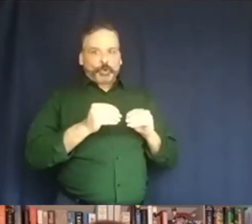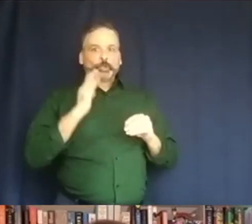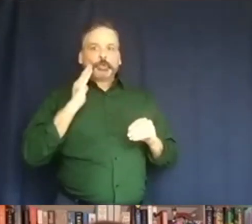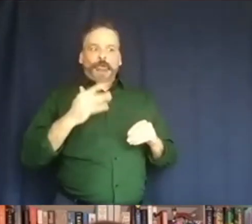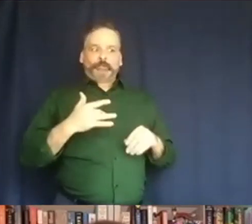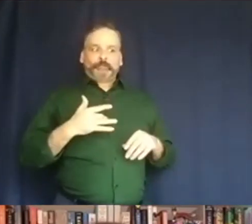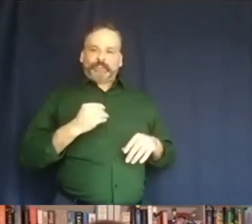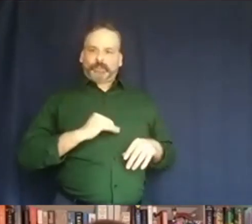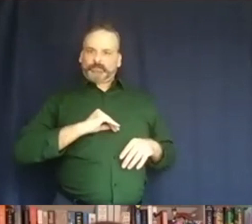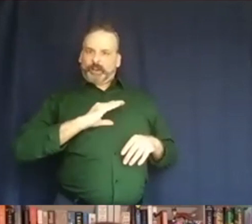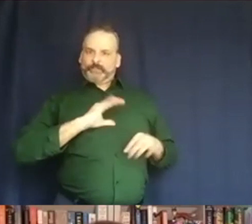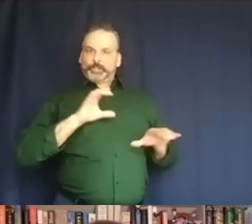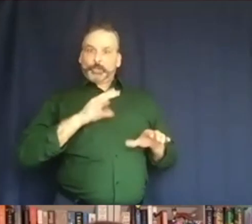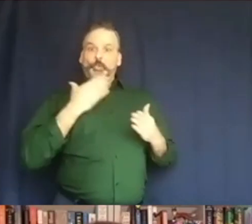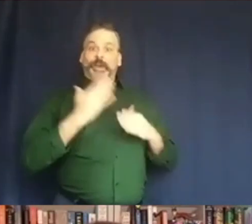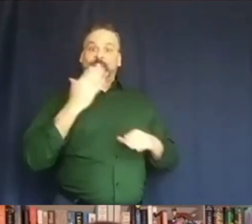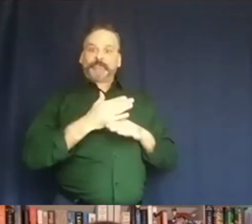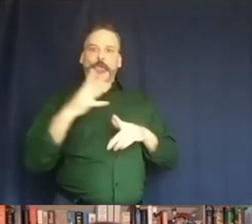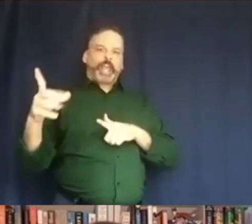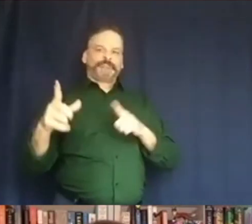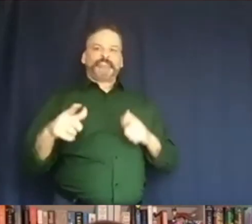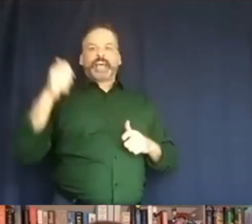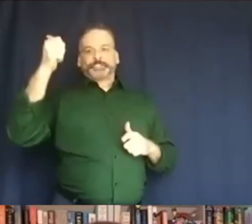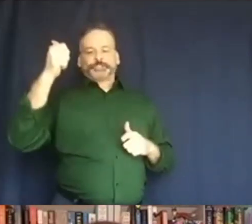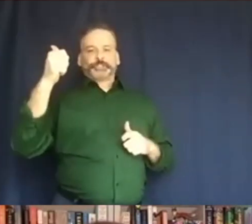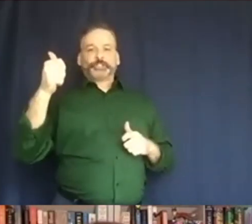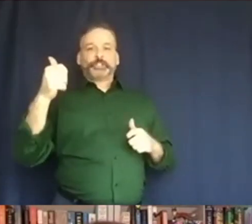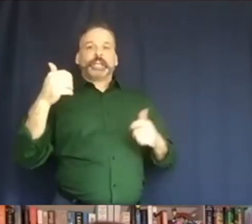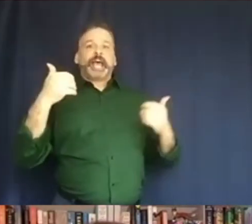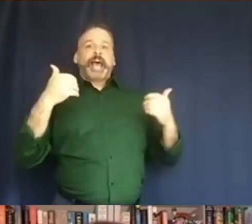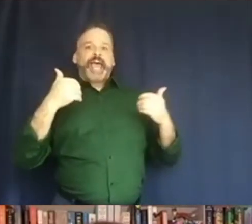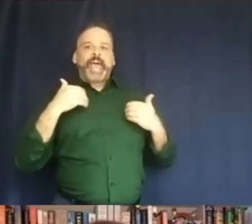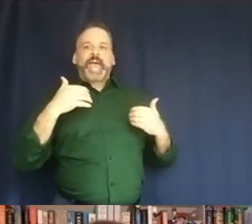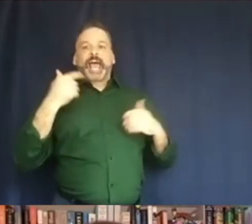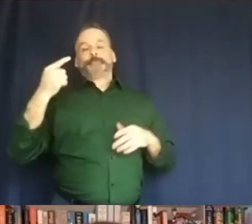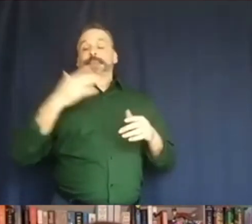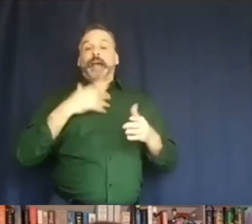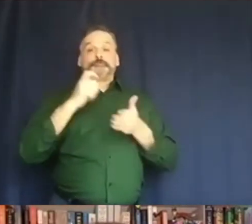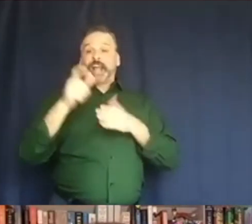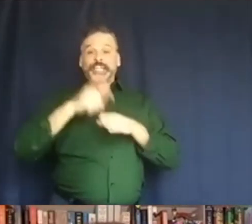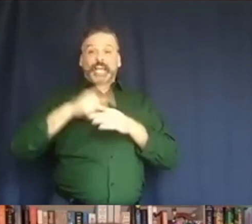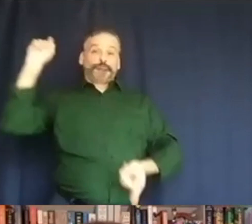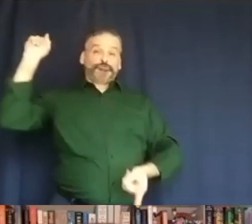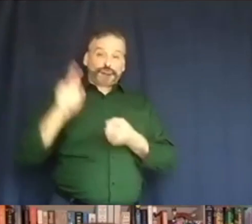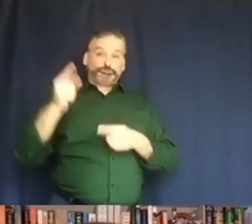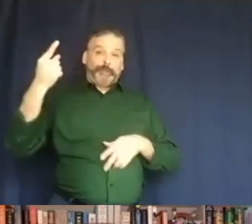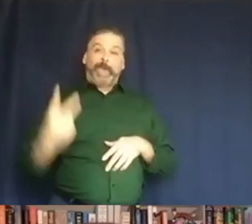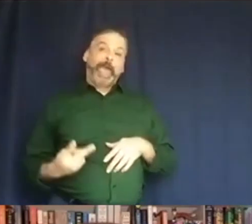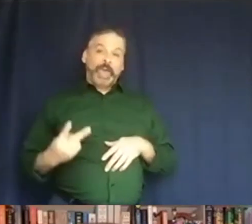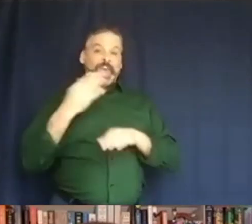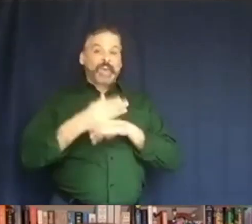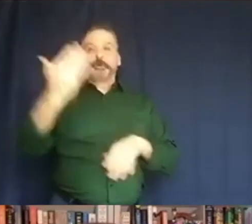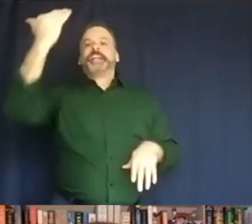well after that and faster. I halved my writing time once I knew that I could get this done. Such a confidence